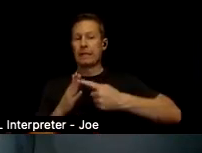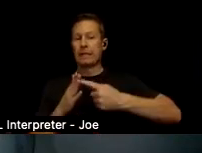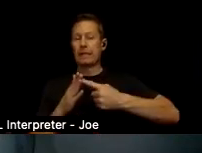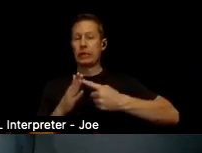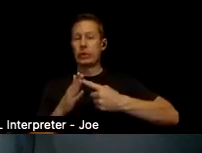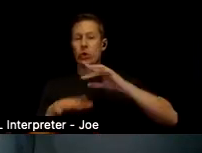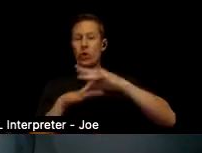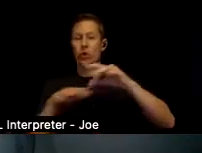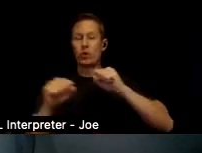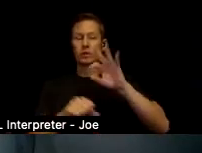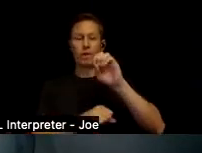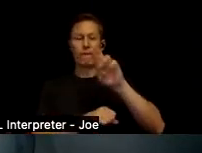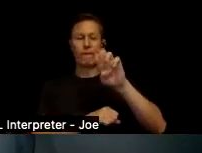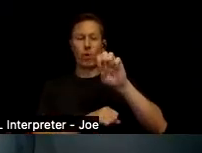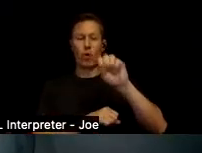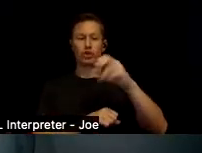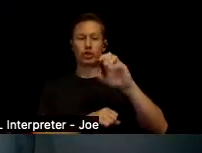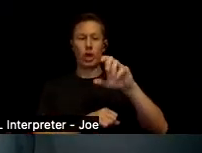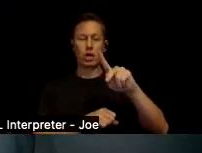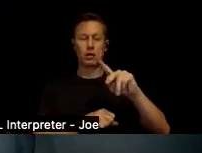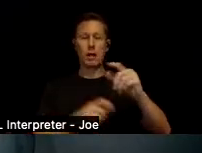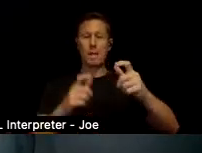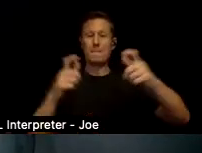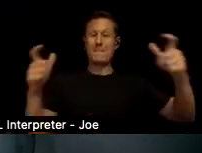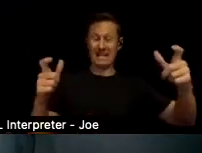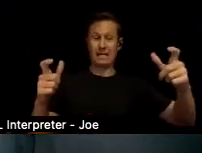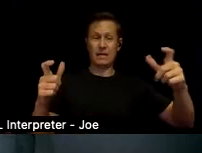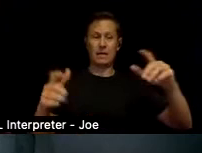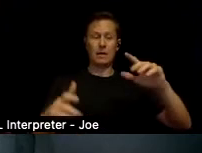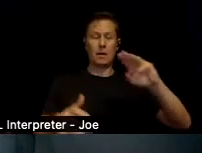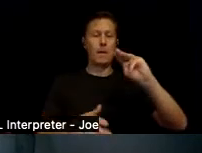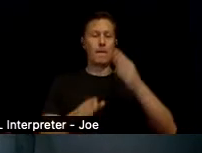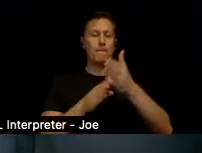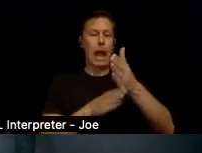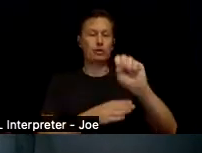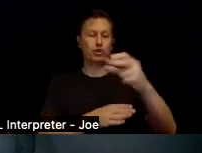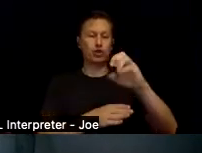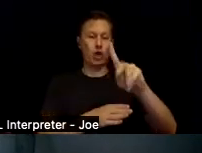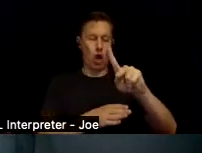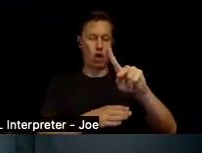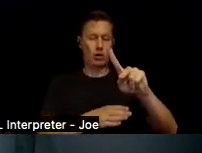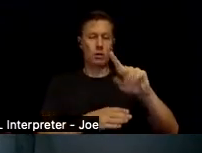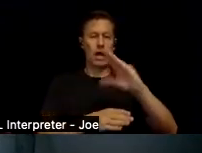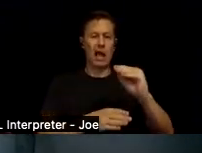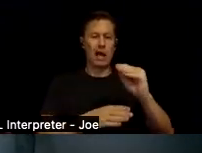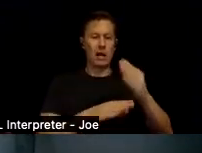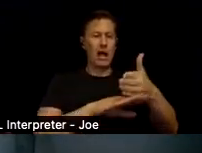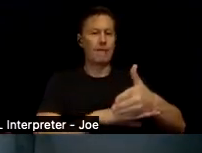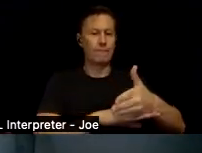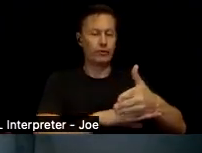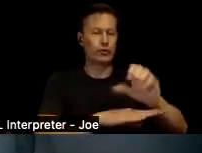foreshocks. We call the biggest earthquake a main shock, and then we call the littlest of the smaller earthquakes afterwards, we call those